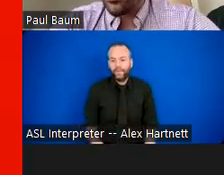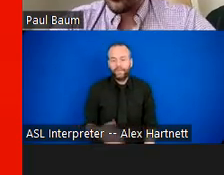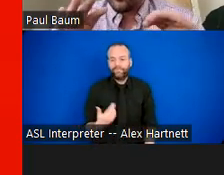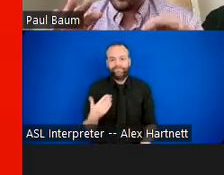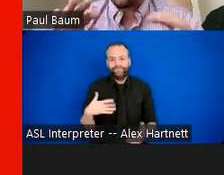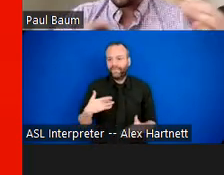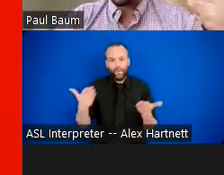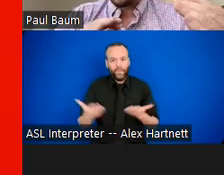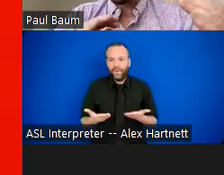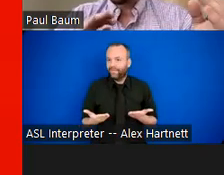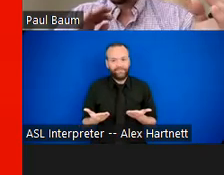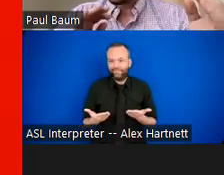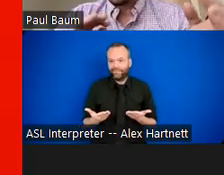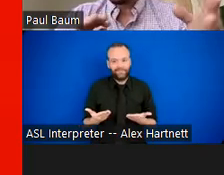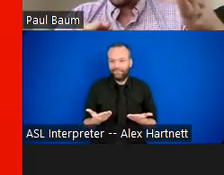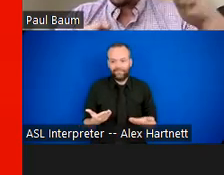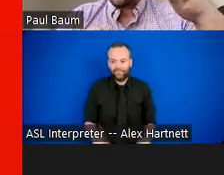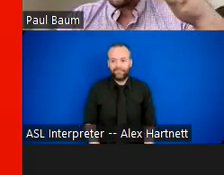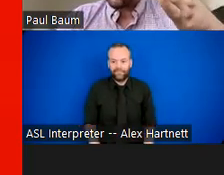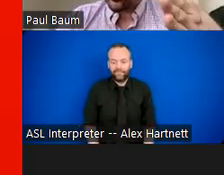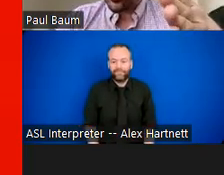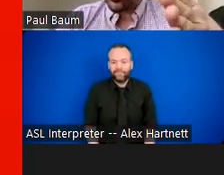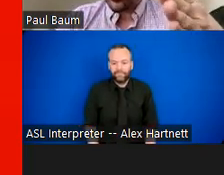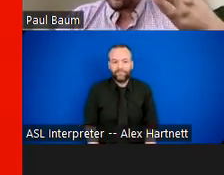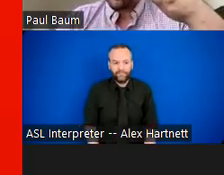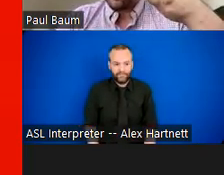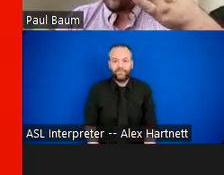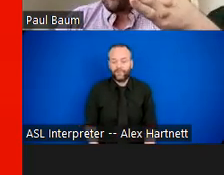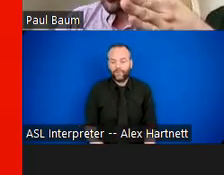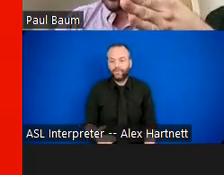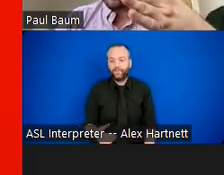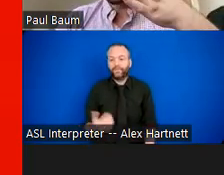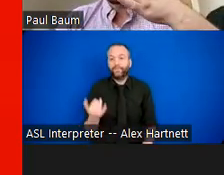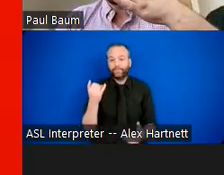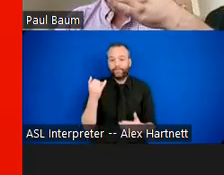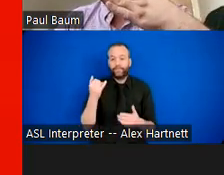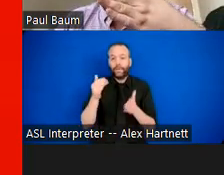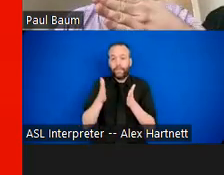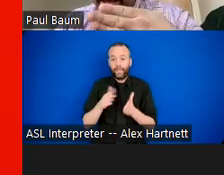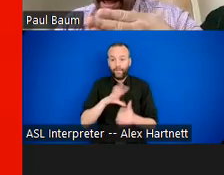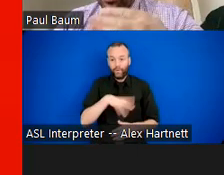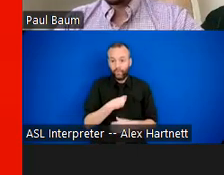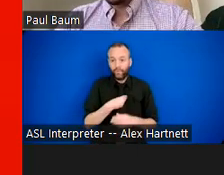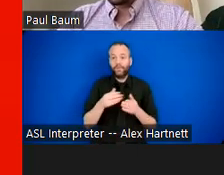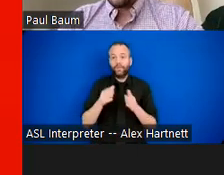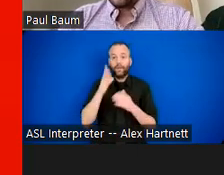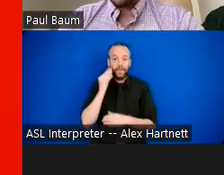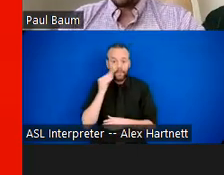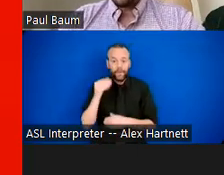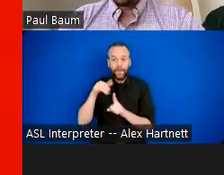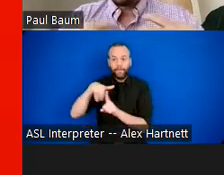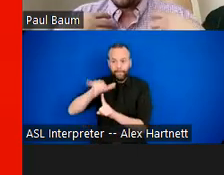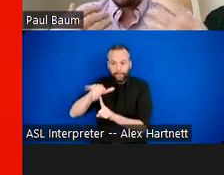it. Think about that trifecta: school bullying, family acceptance, healthcare